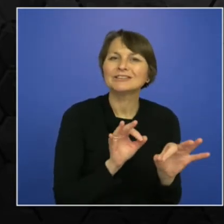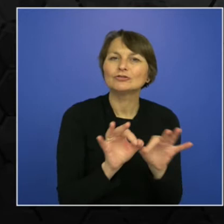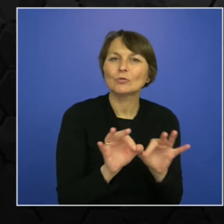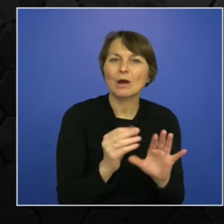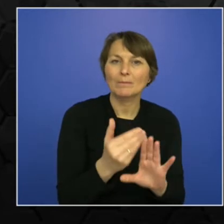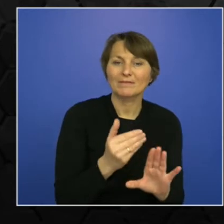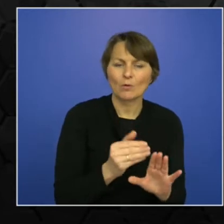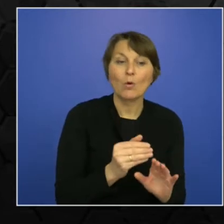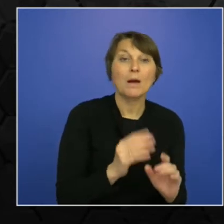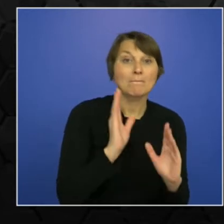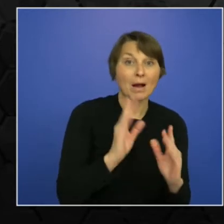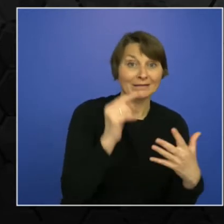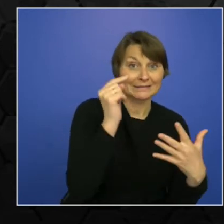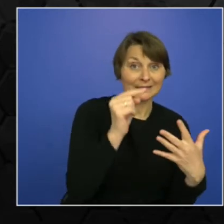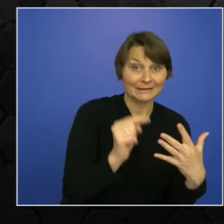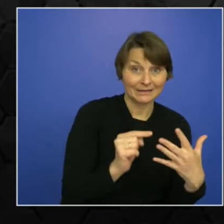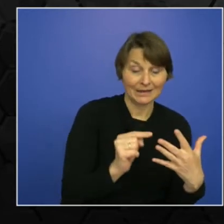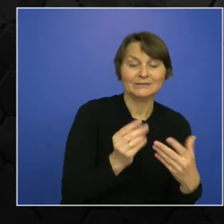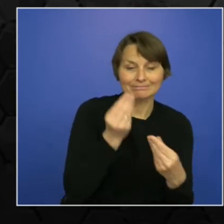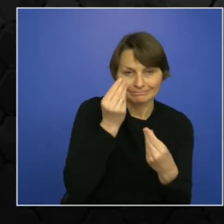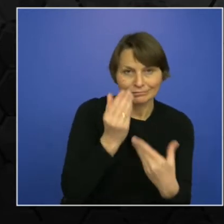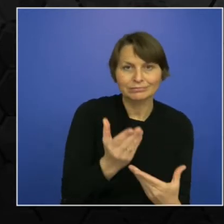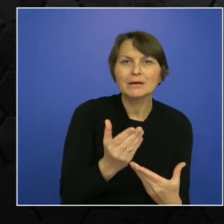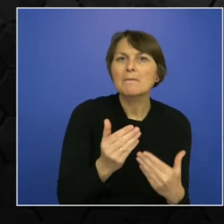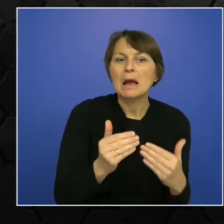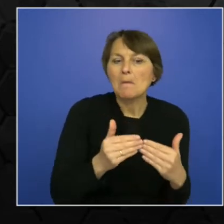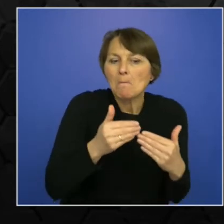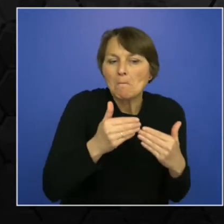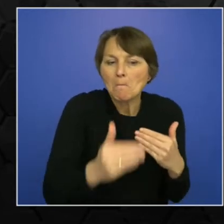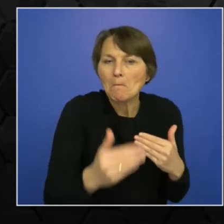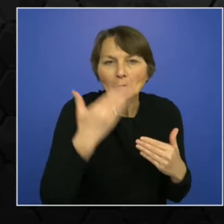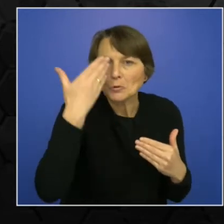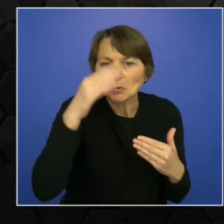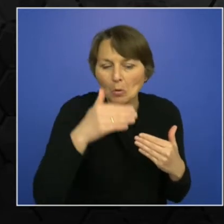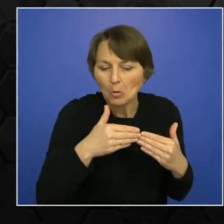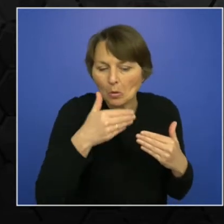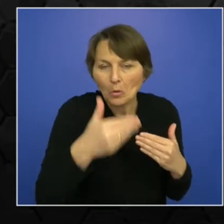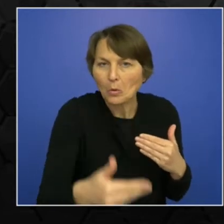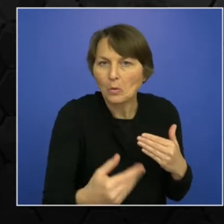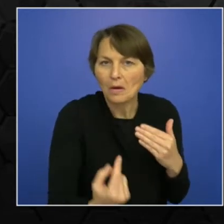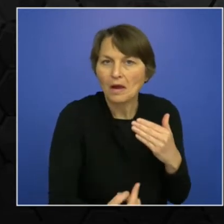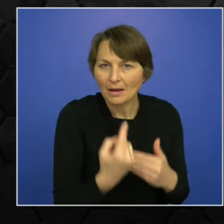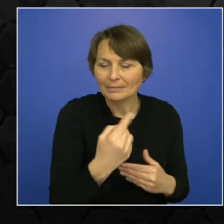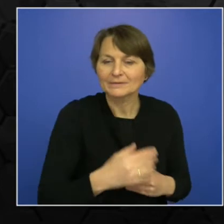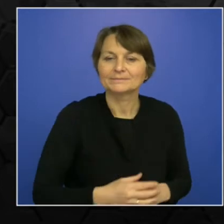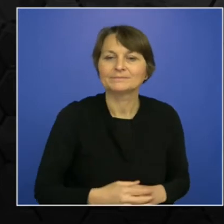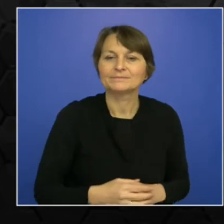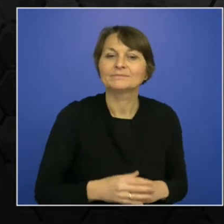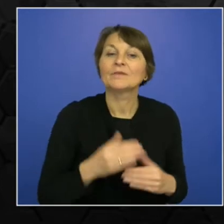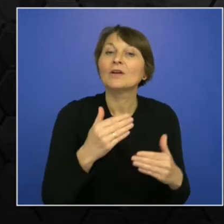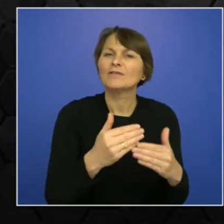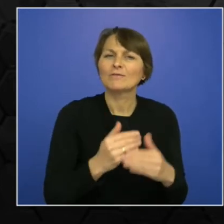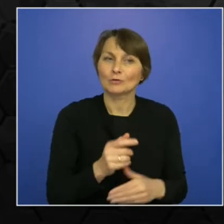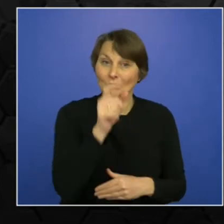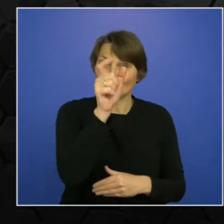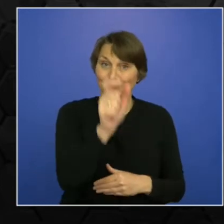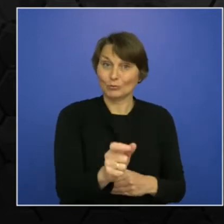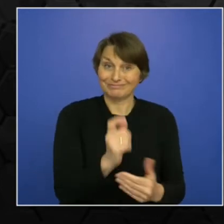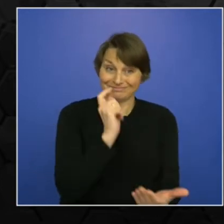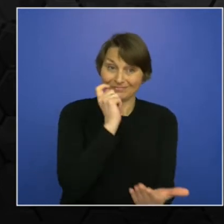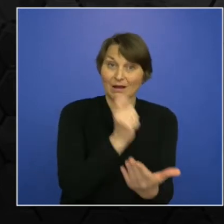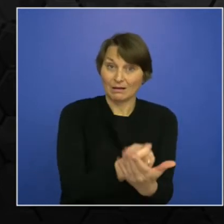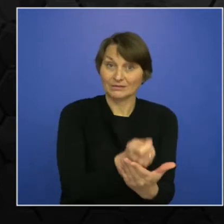is useful when you don't know what the outcome should look like. For example, you provide the customer data and you want